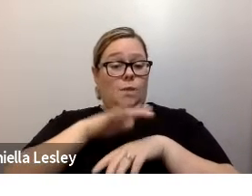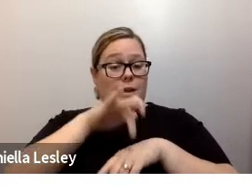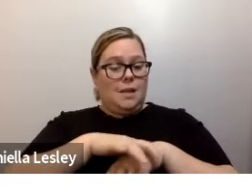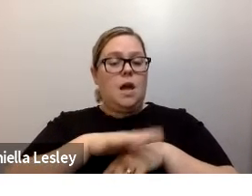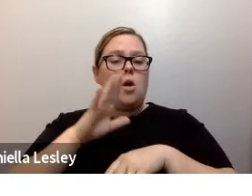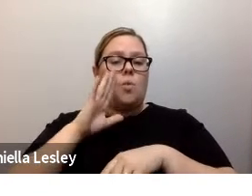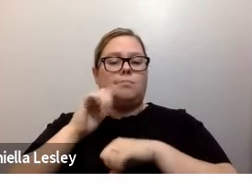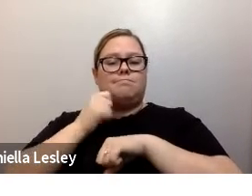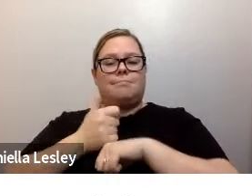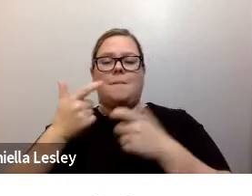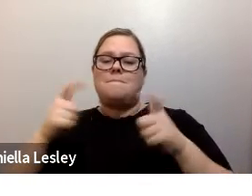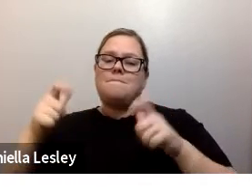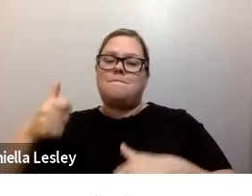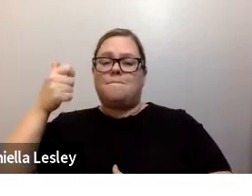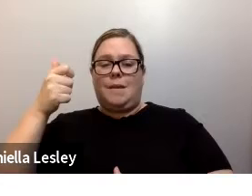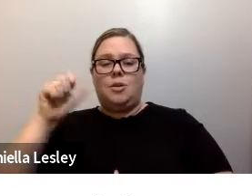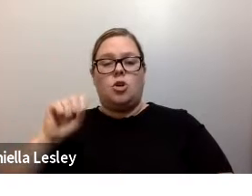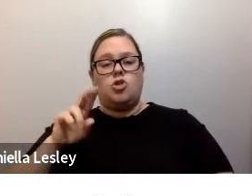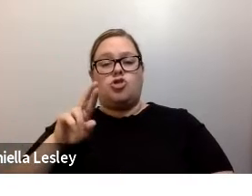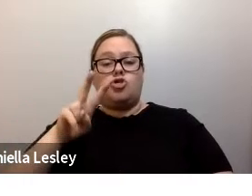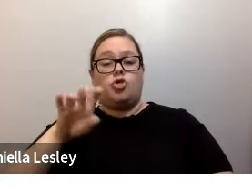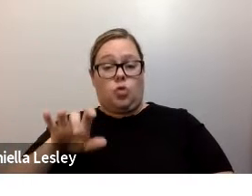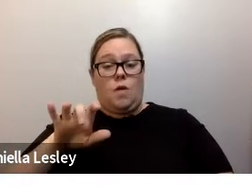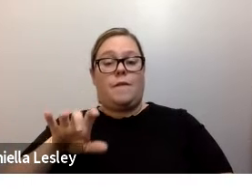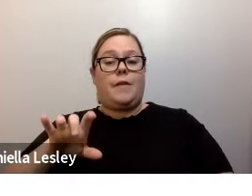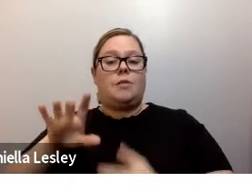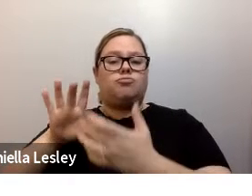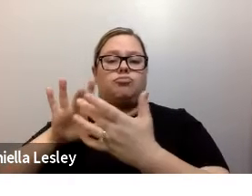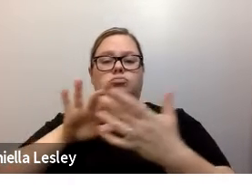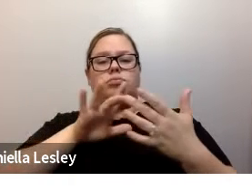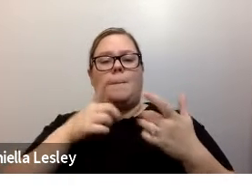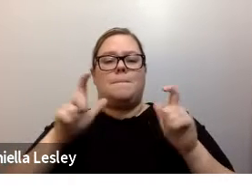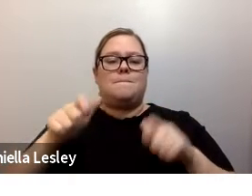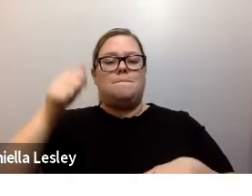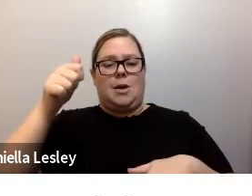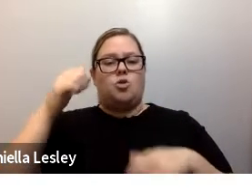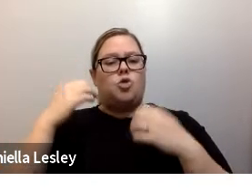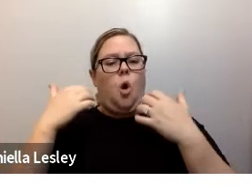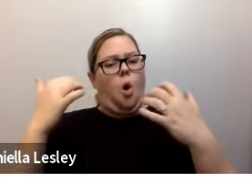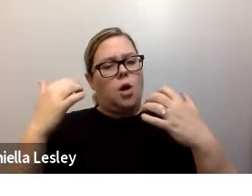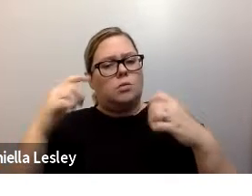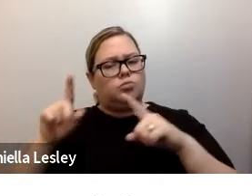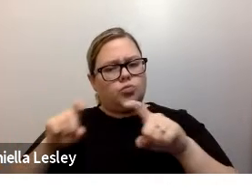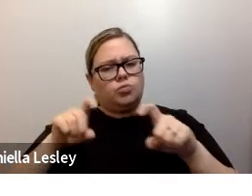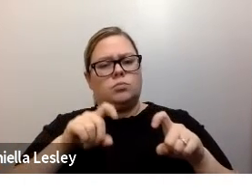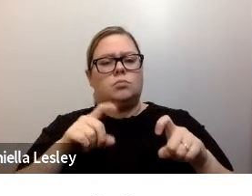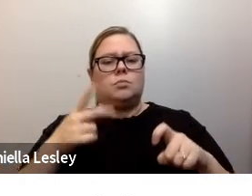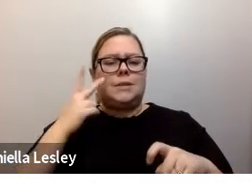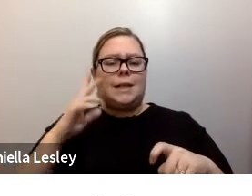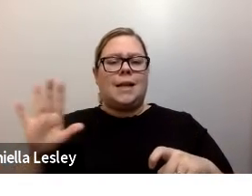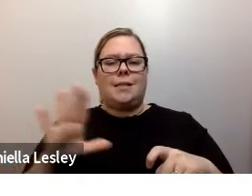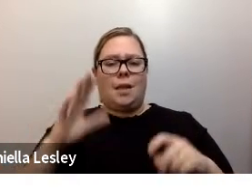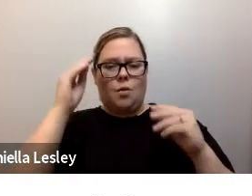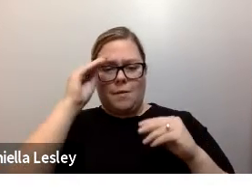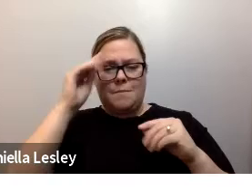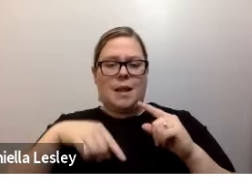larger survey, hopefully to reach a larger audience to get their perceptions on accessible gym